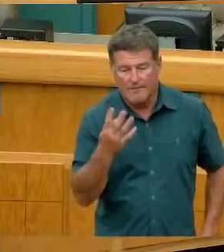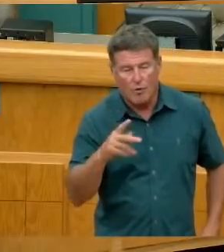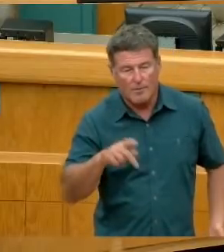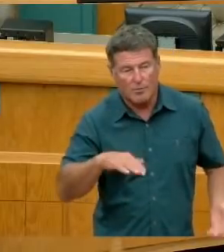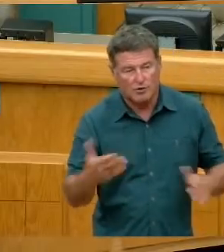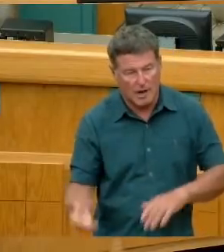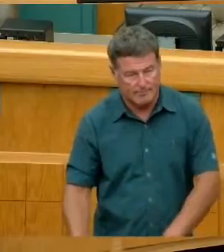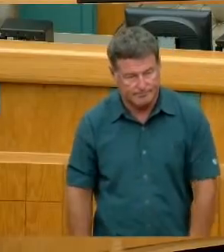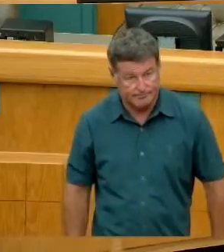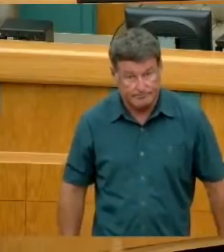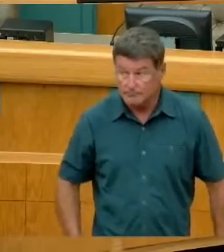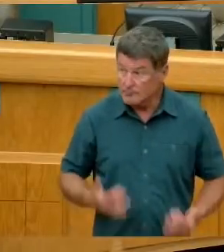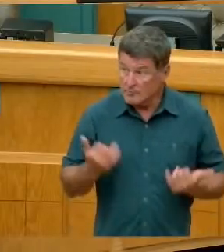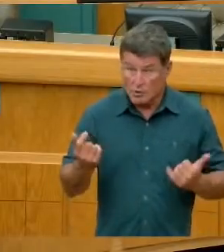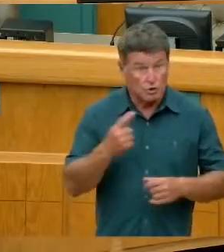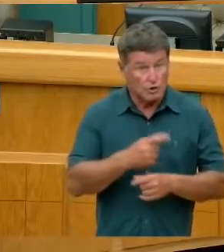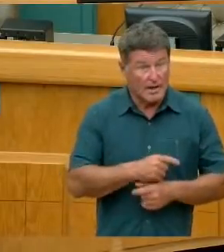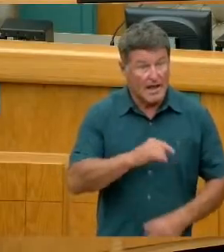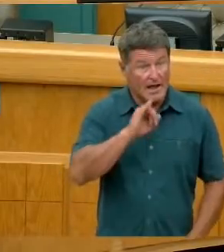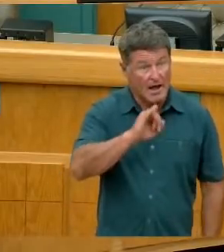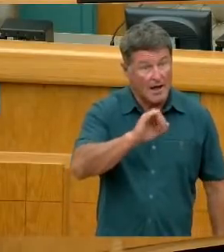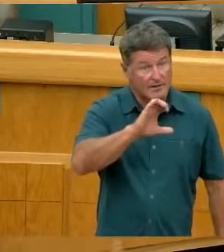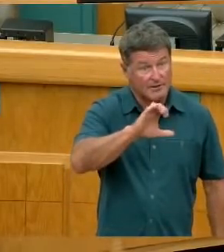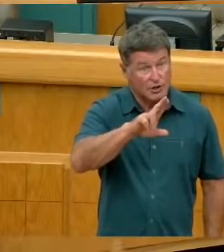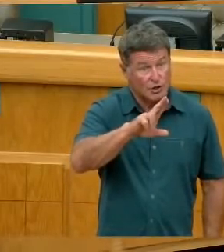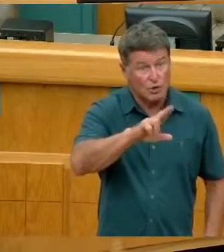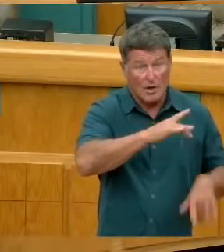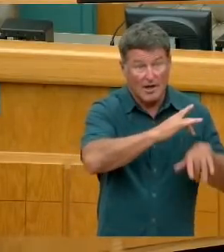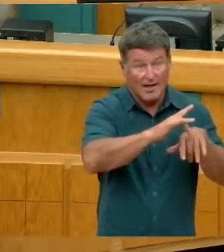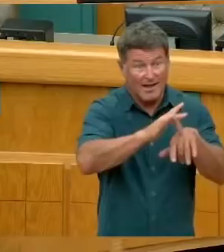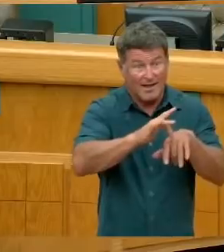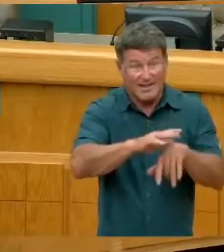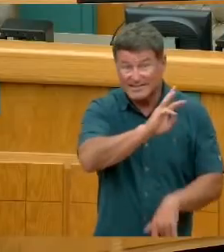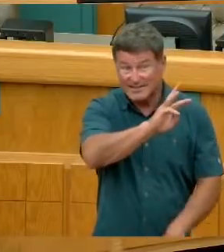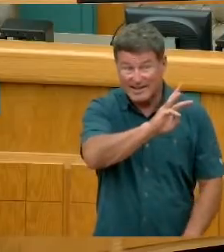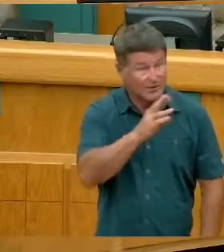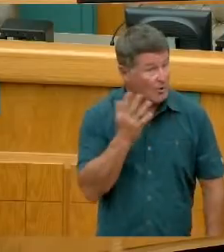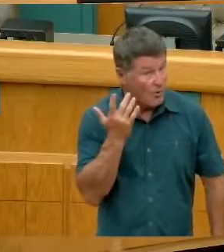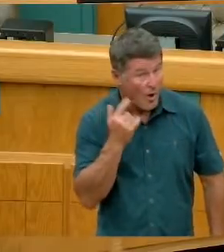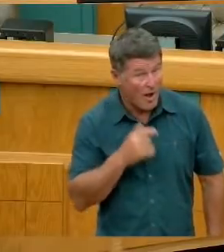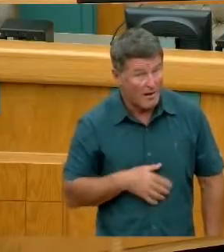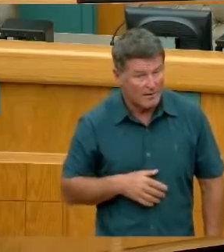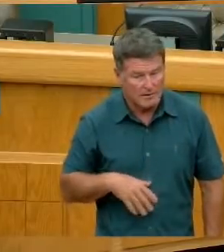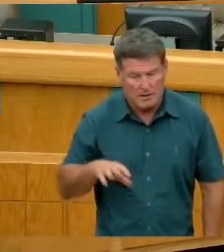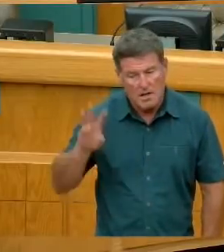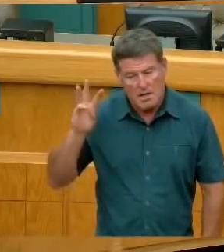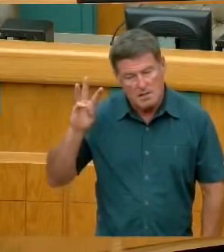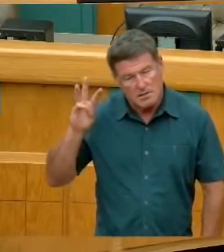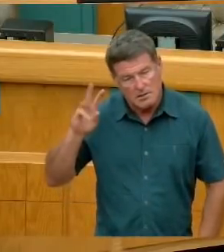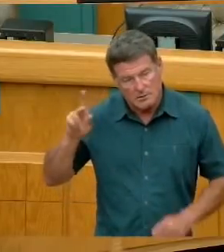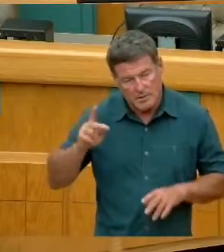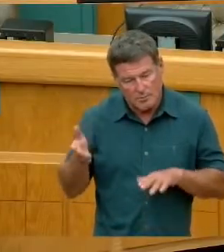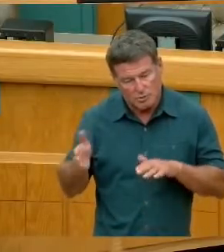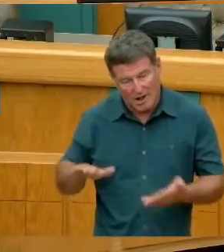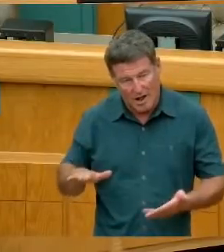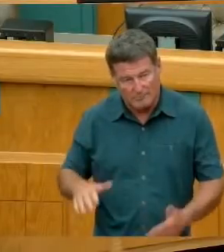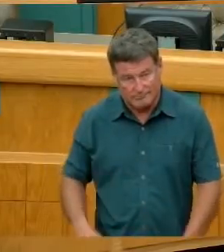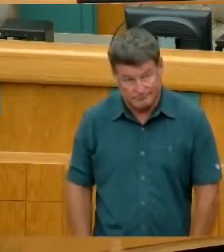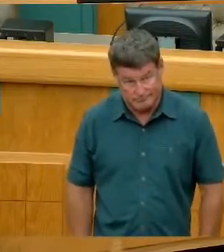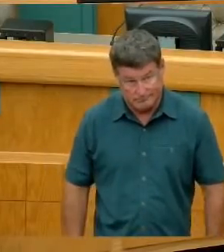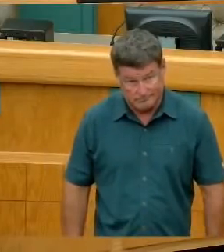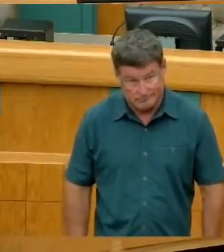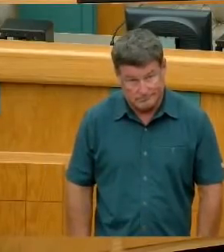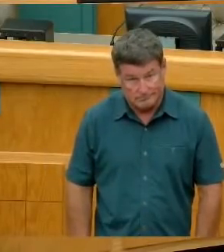Today, our ICU beds went down by 6. Well, guess what? We lost 6